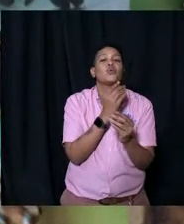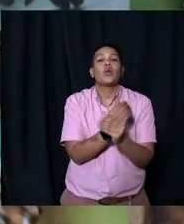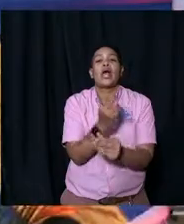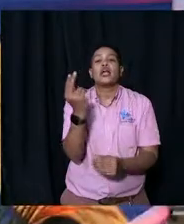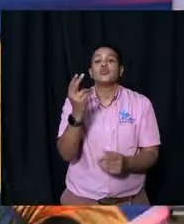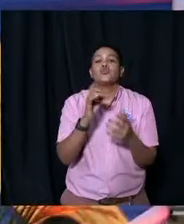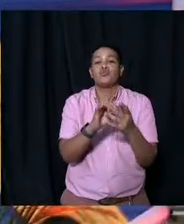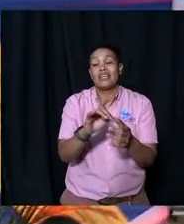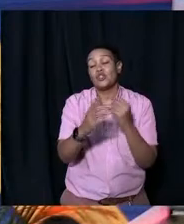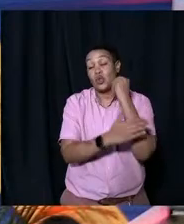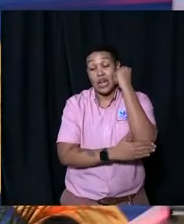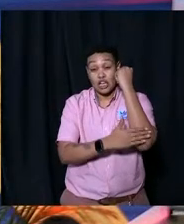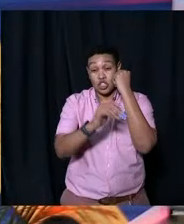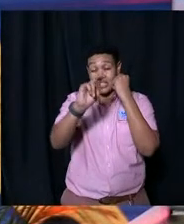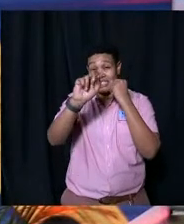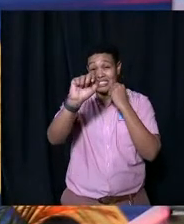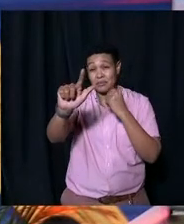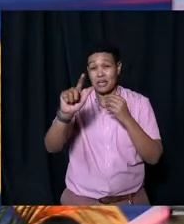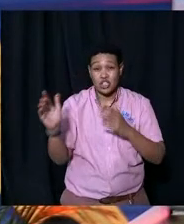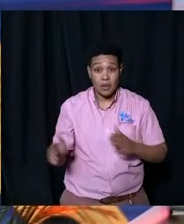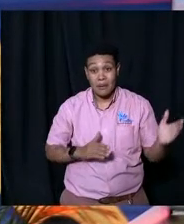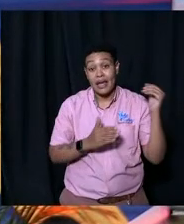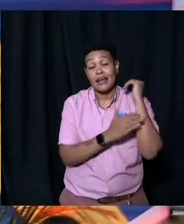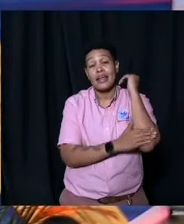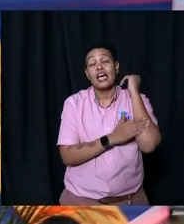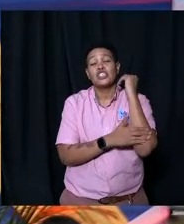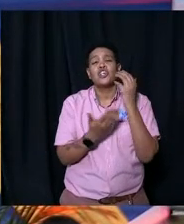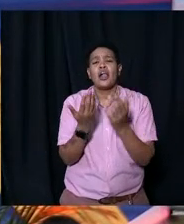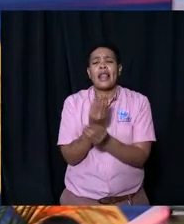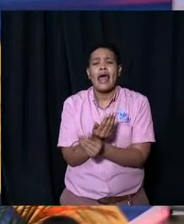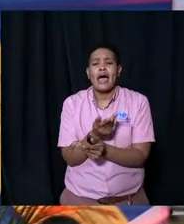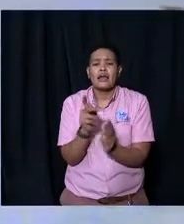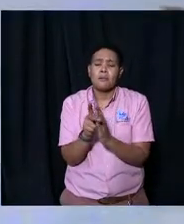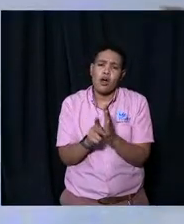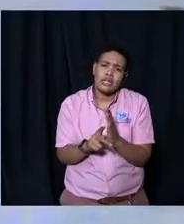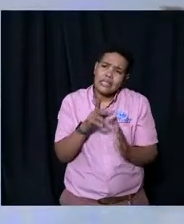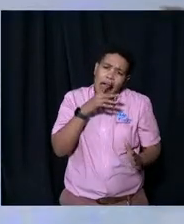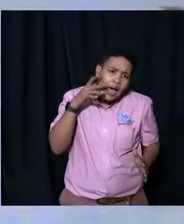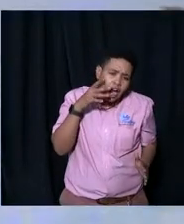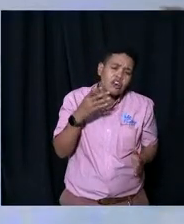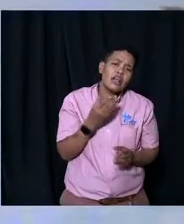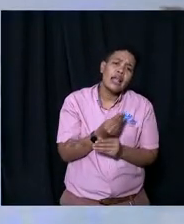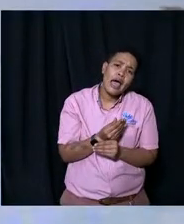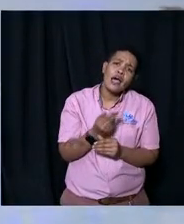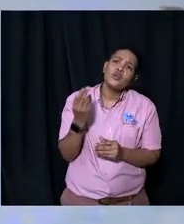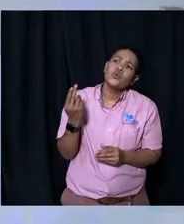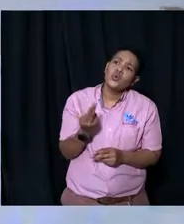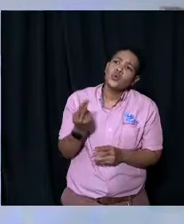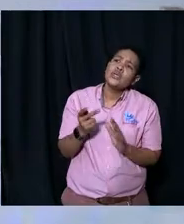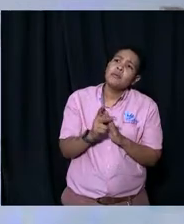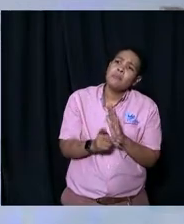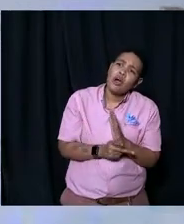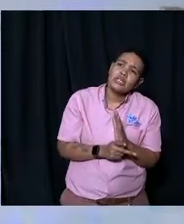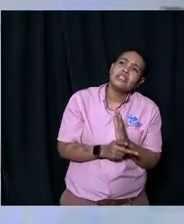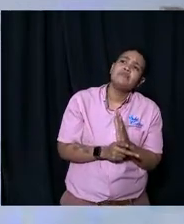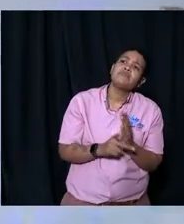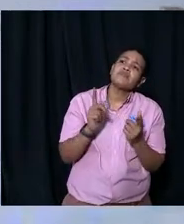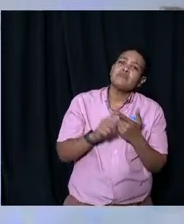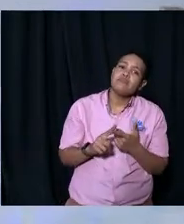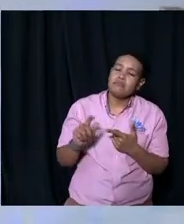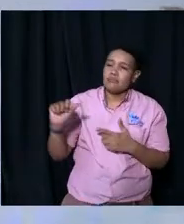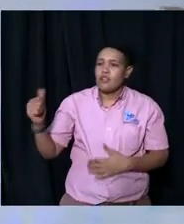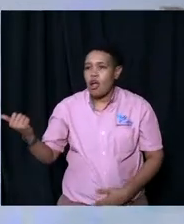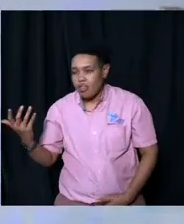National Spatial Plan, National Land Policy, Agricultural Land Use Policy, and